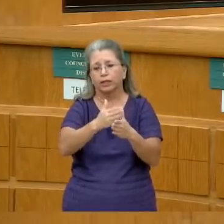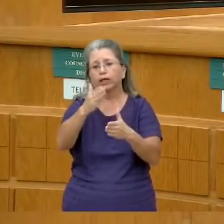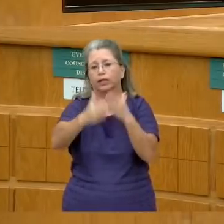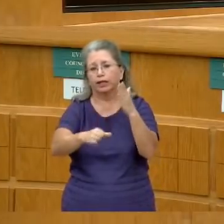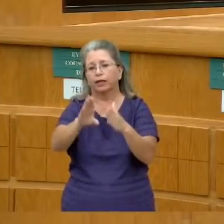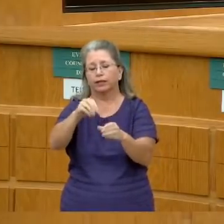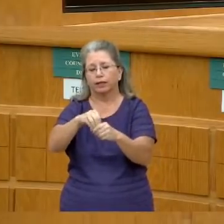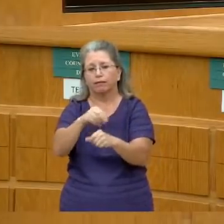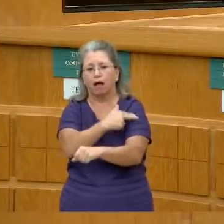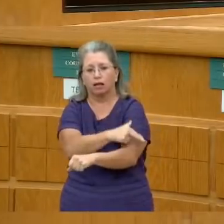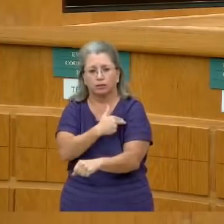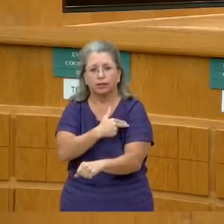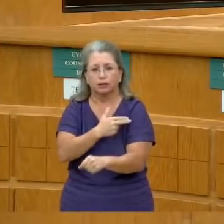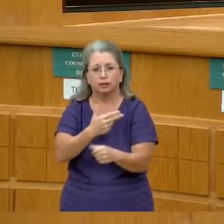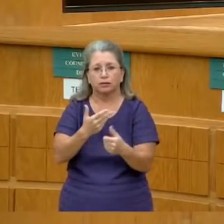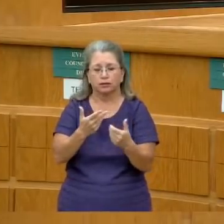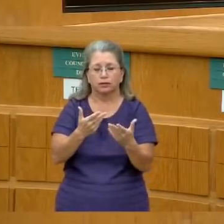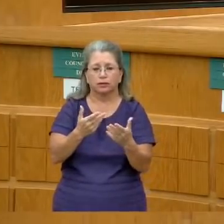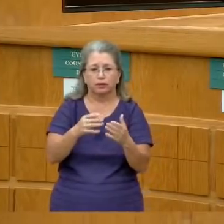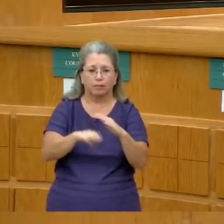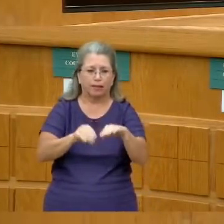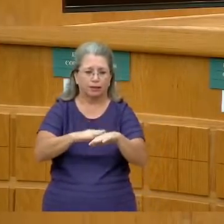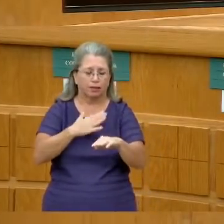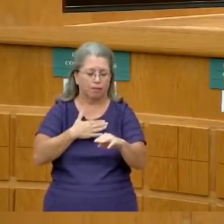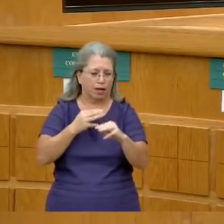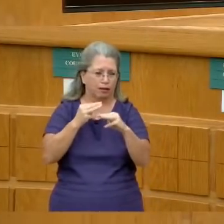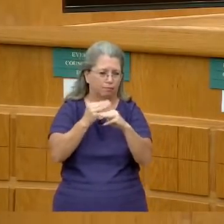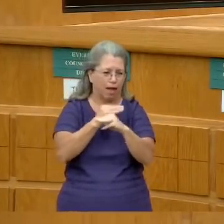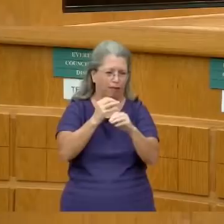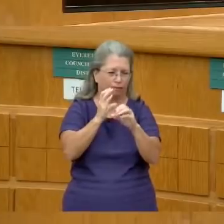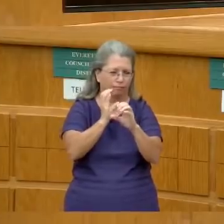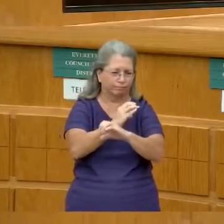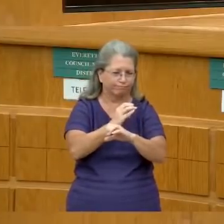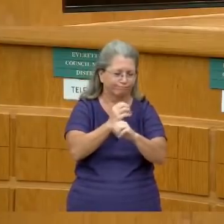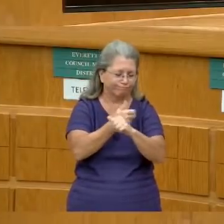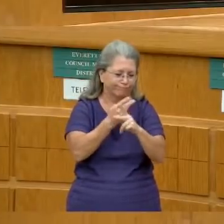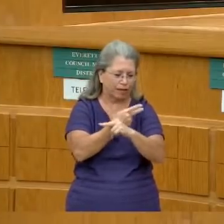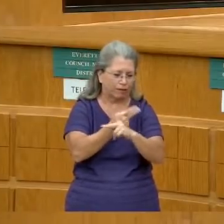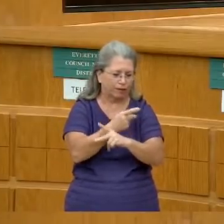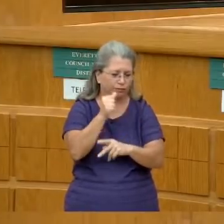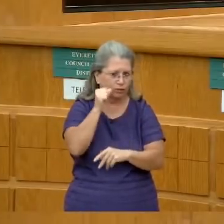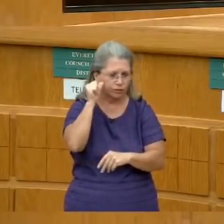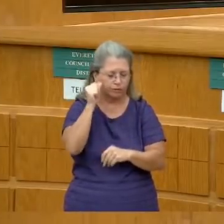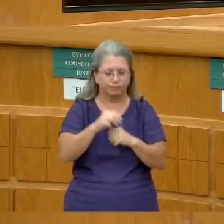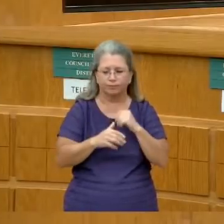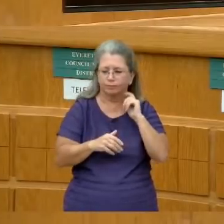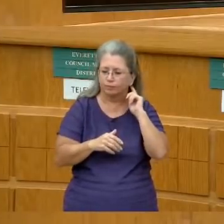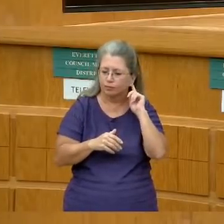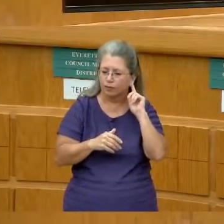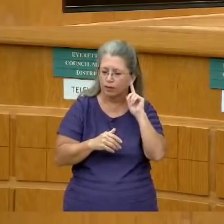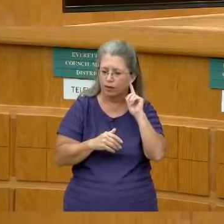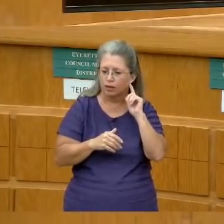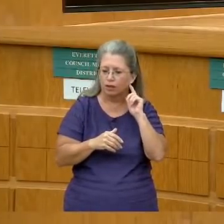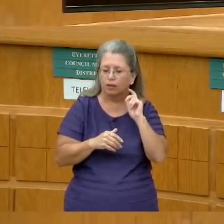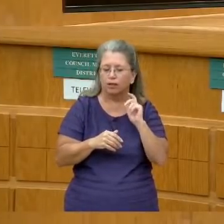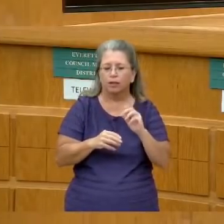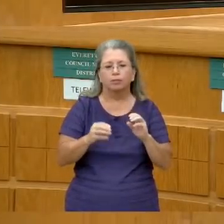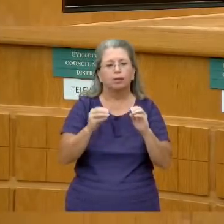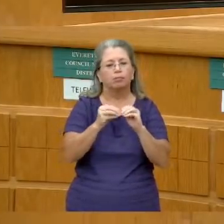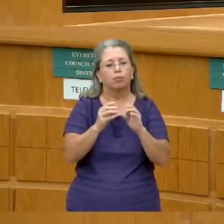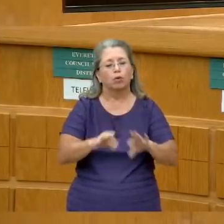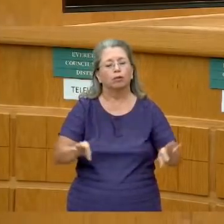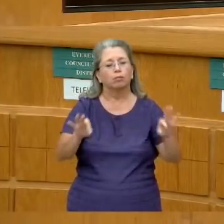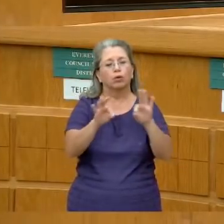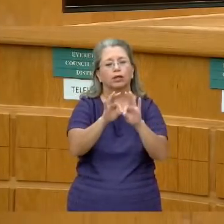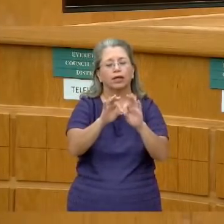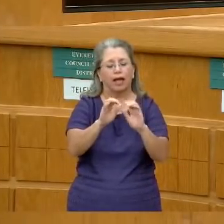in hospitalization based on my math yesterday. But what's more important too is how do we make sure that number is its